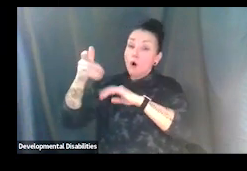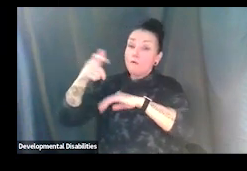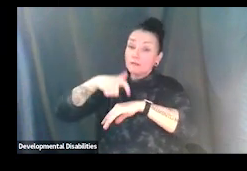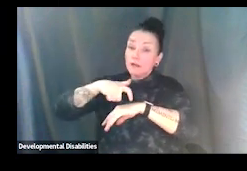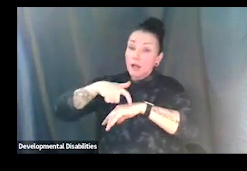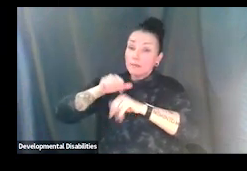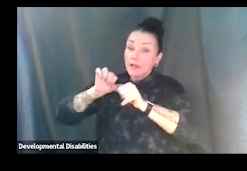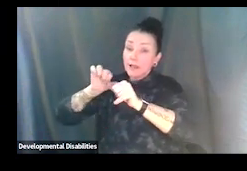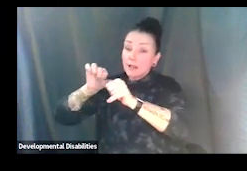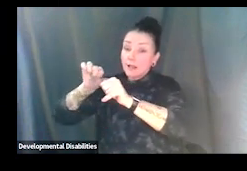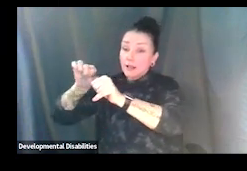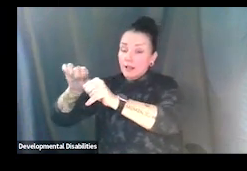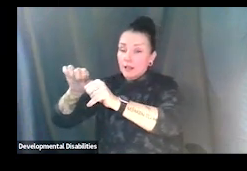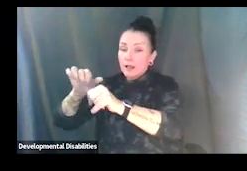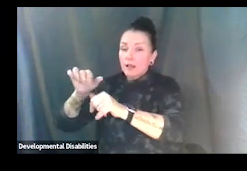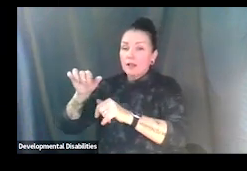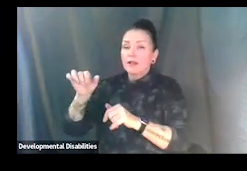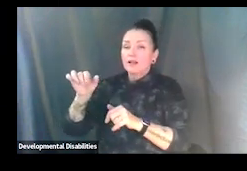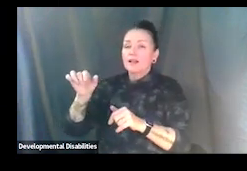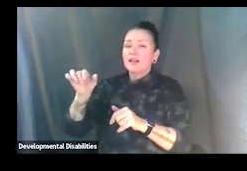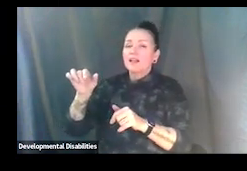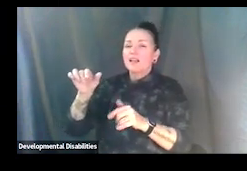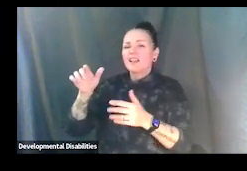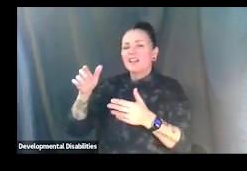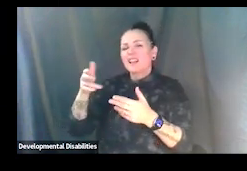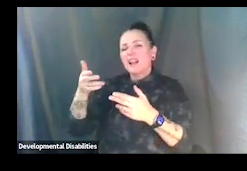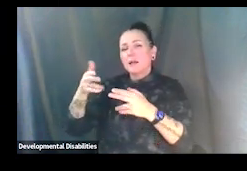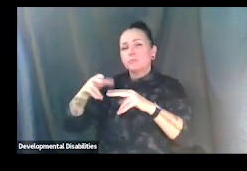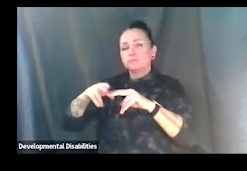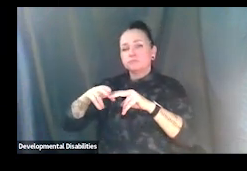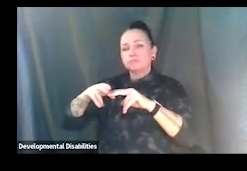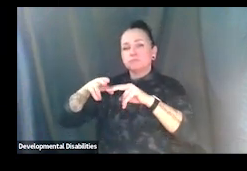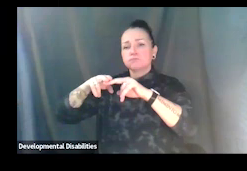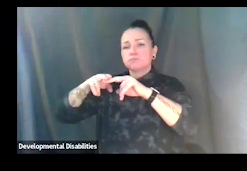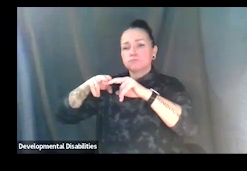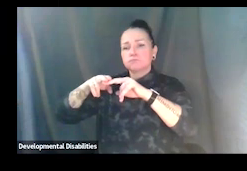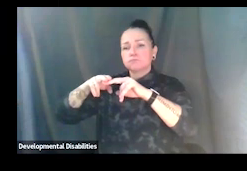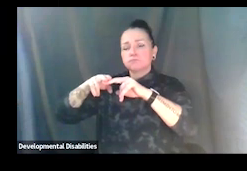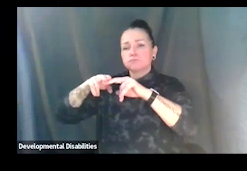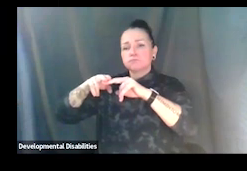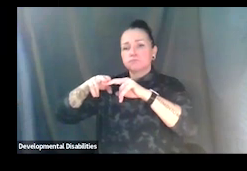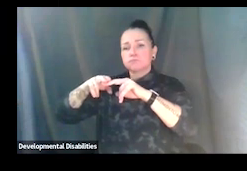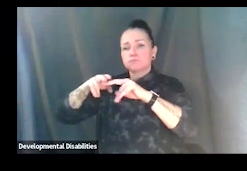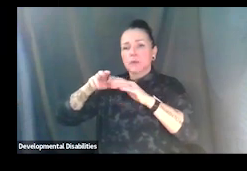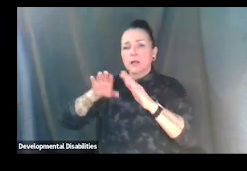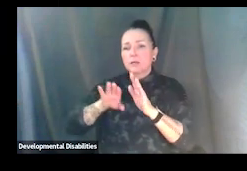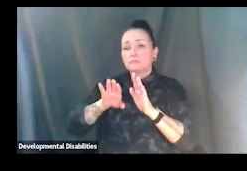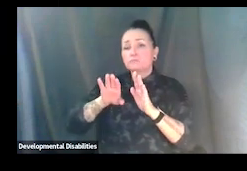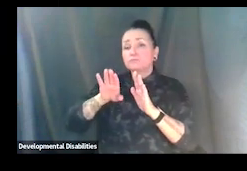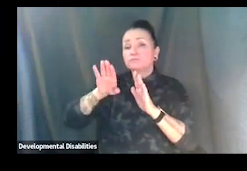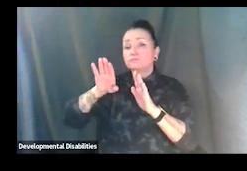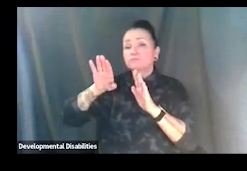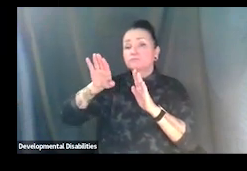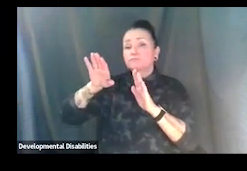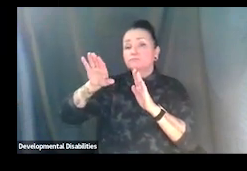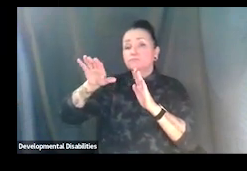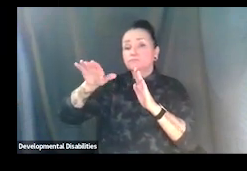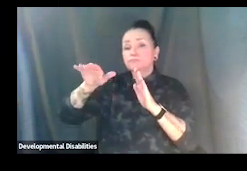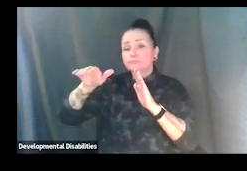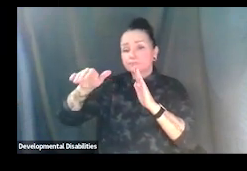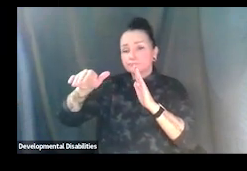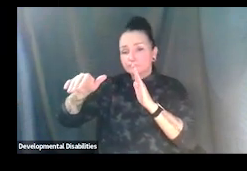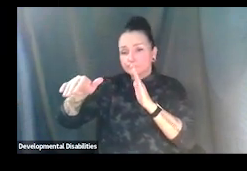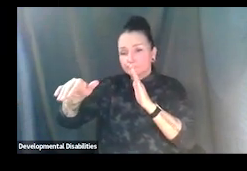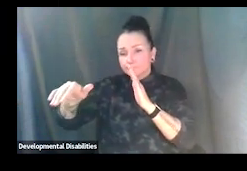the problem with averages, they don't tell us anything about individuals. And I don't think we're great at predicting who's going to gain weight. To